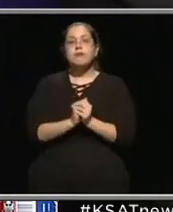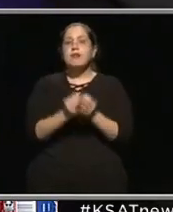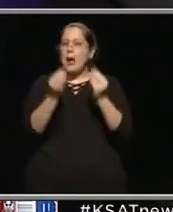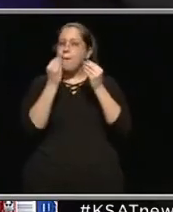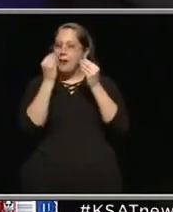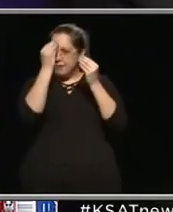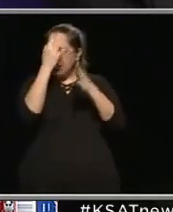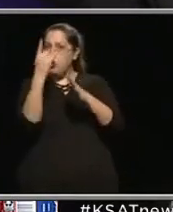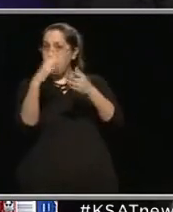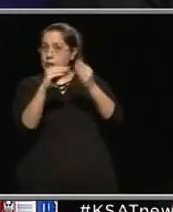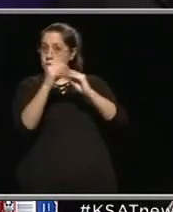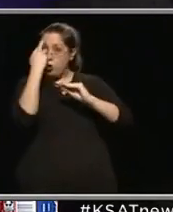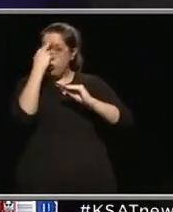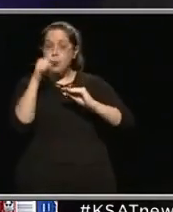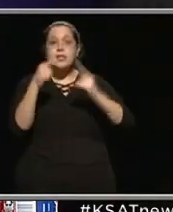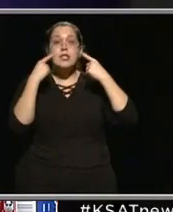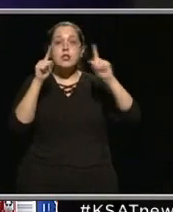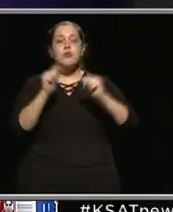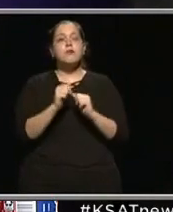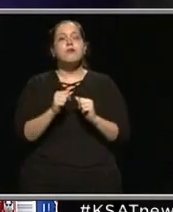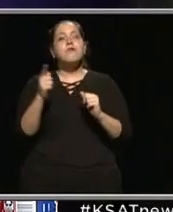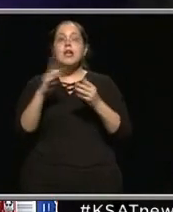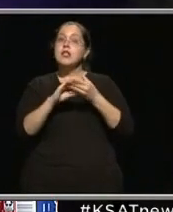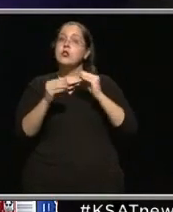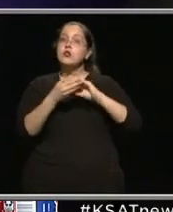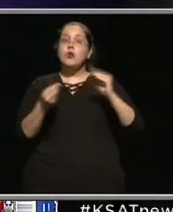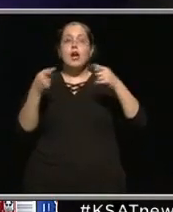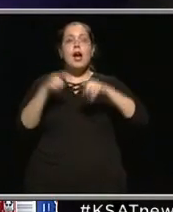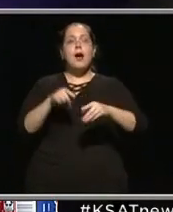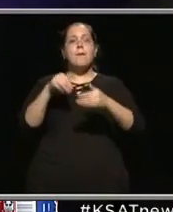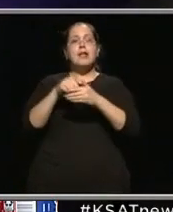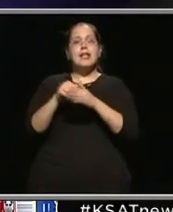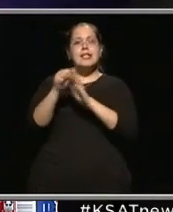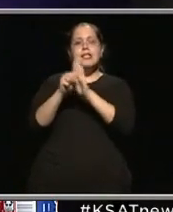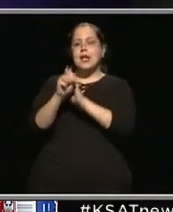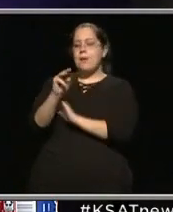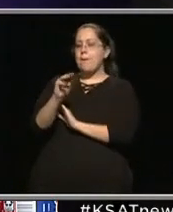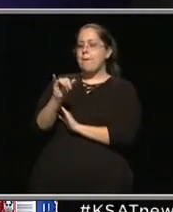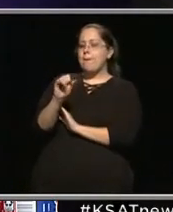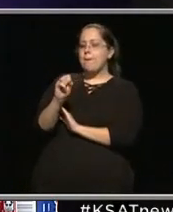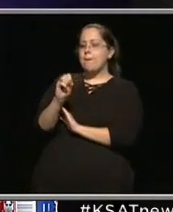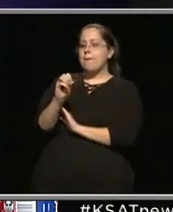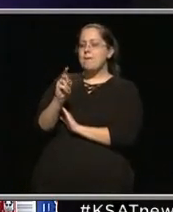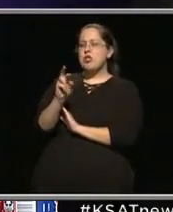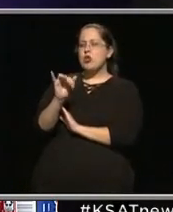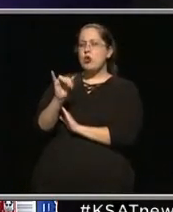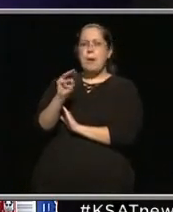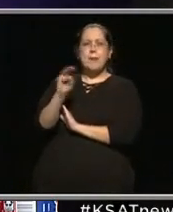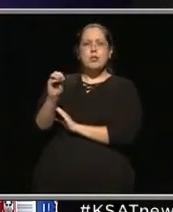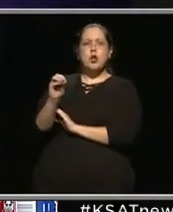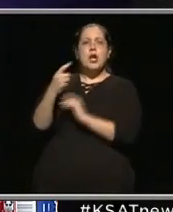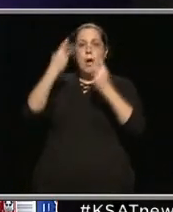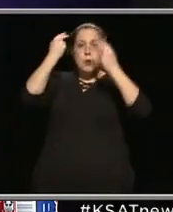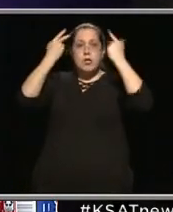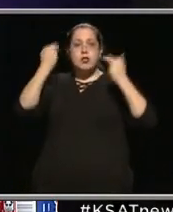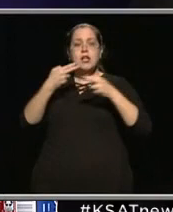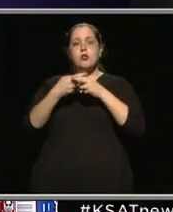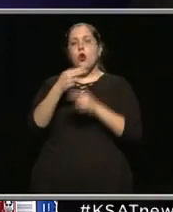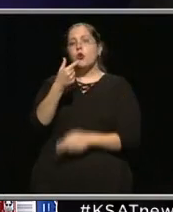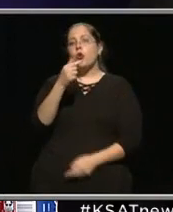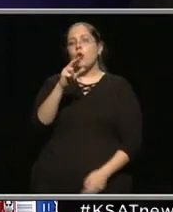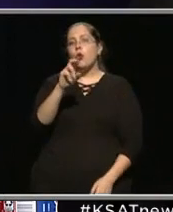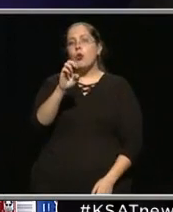story why this works. This story came out of Missouri. It was a hairstylist called Great